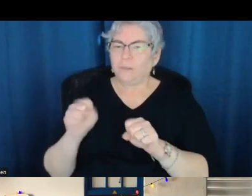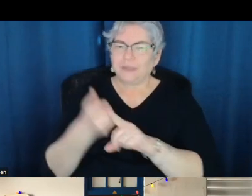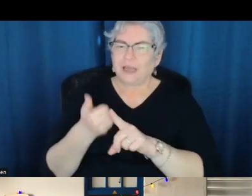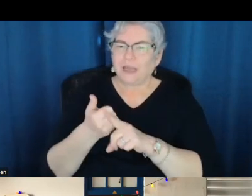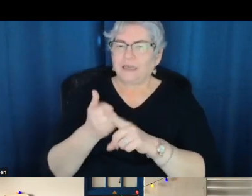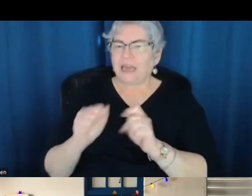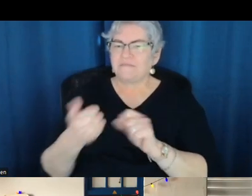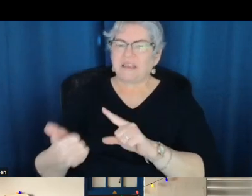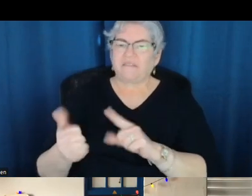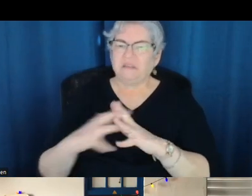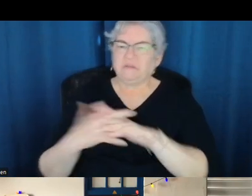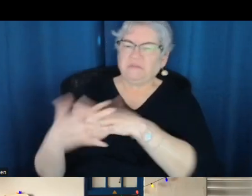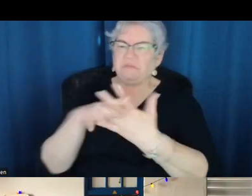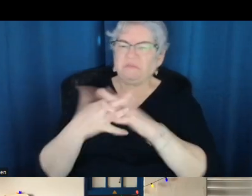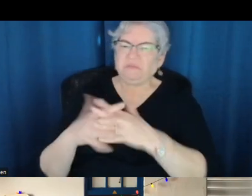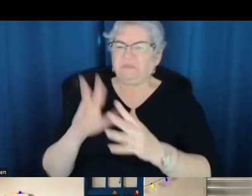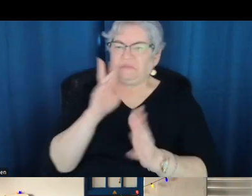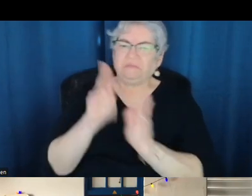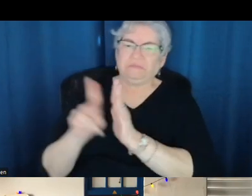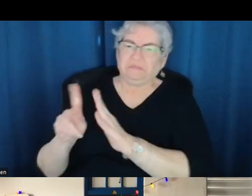wrestle it out during establishment.